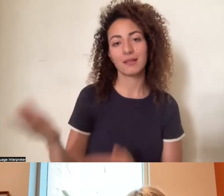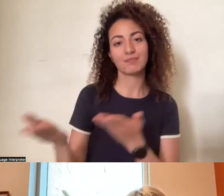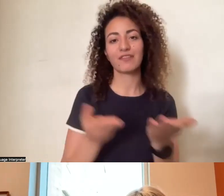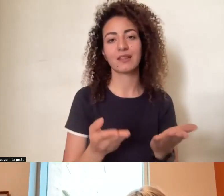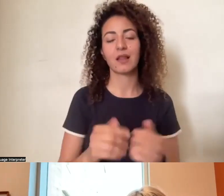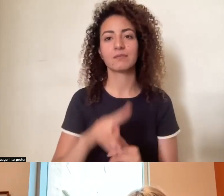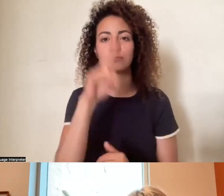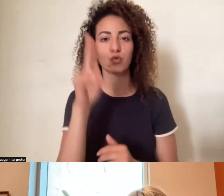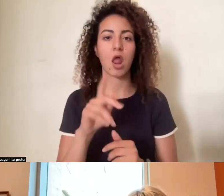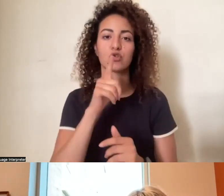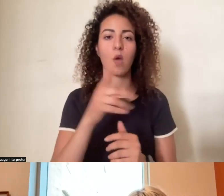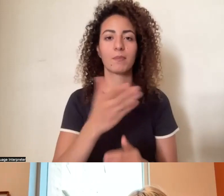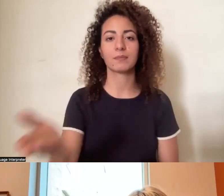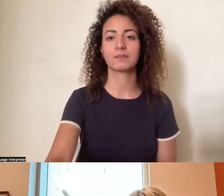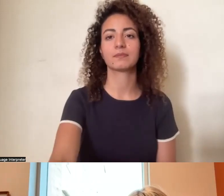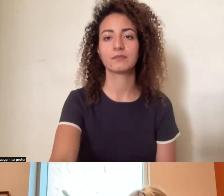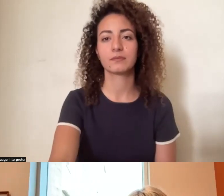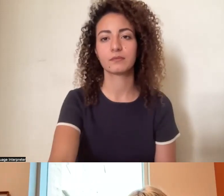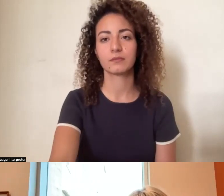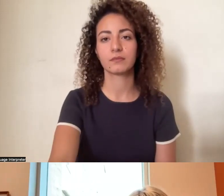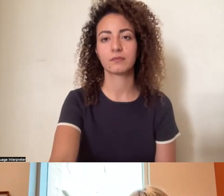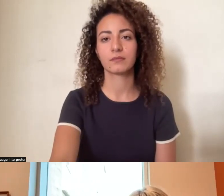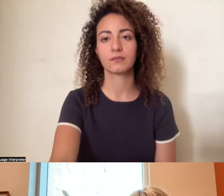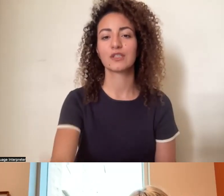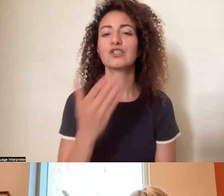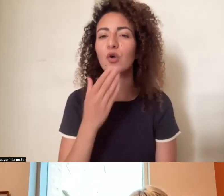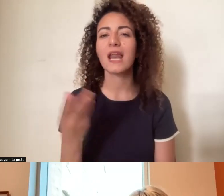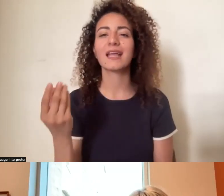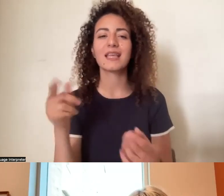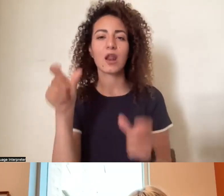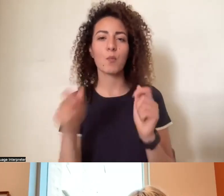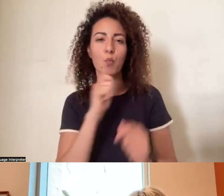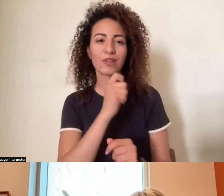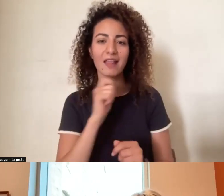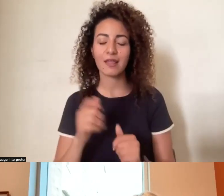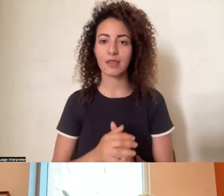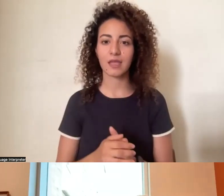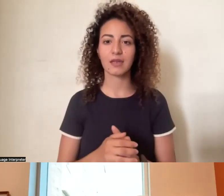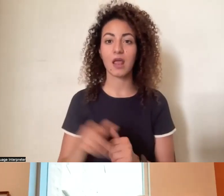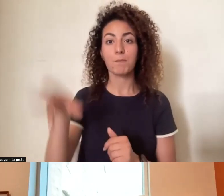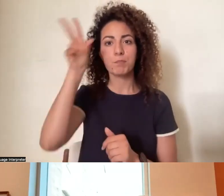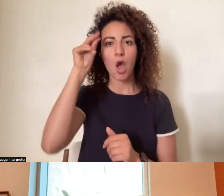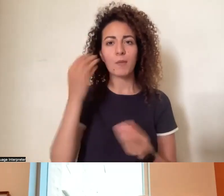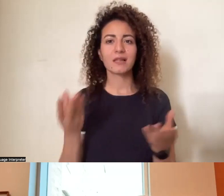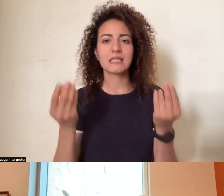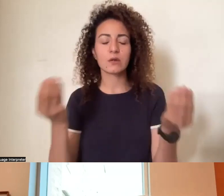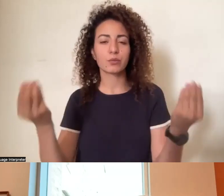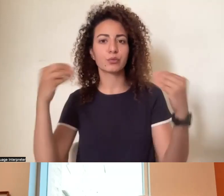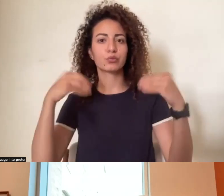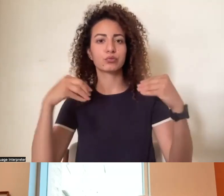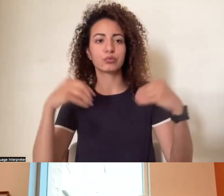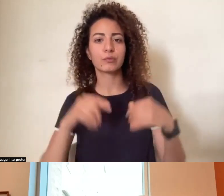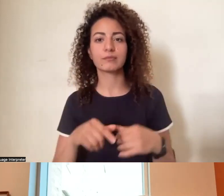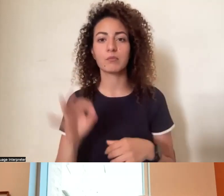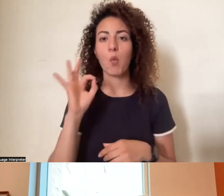Q&A. Thank you, Mar, and thank you for all the panelists for that great amount of information, excellent